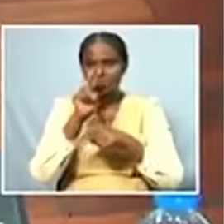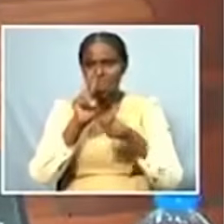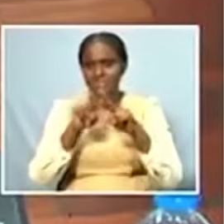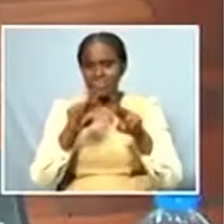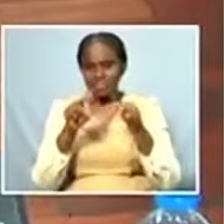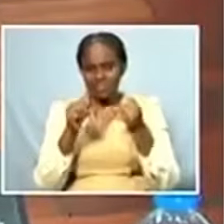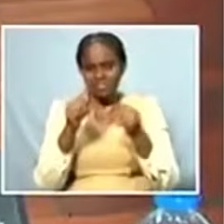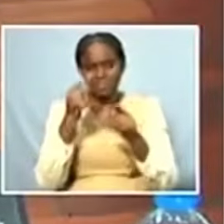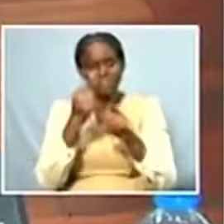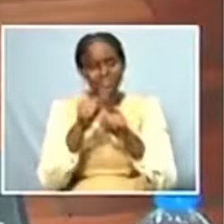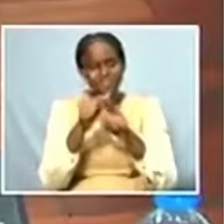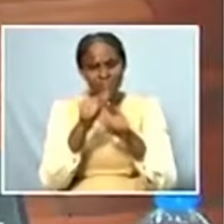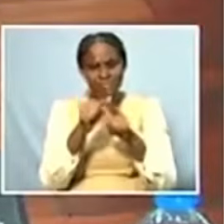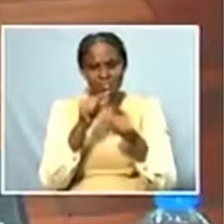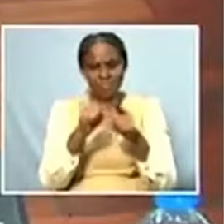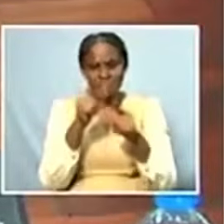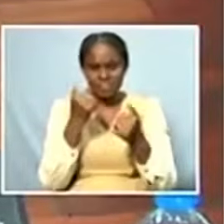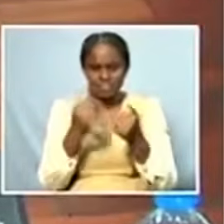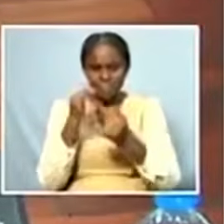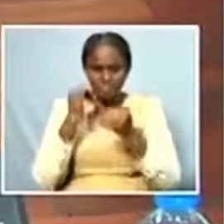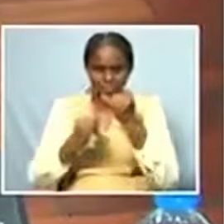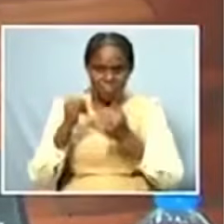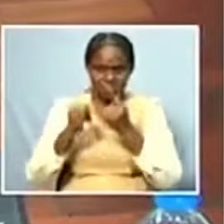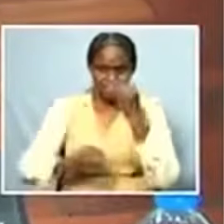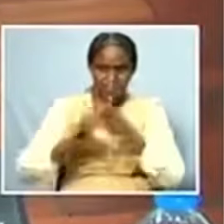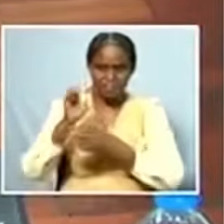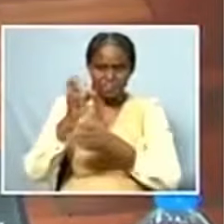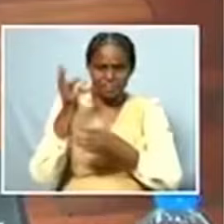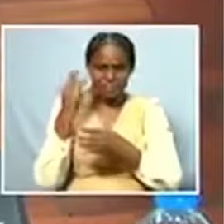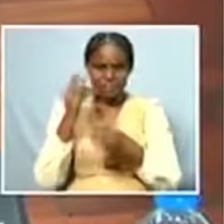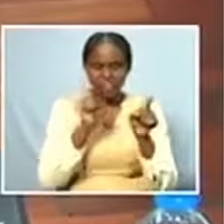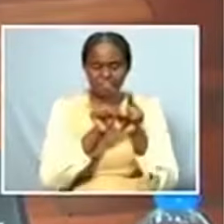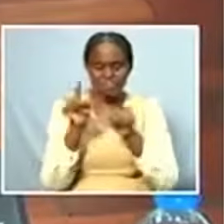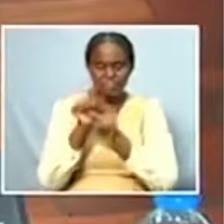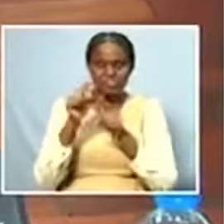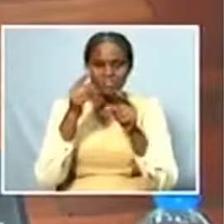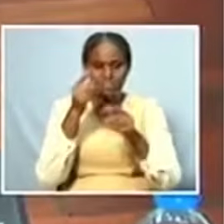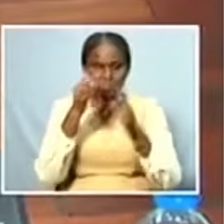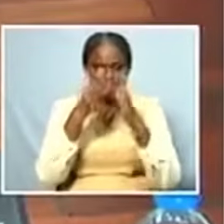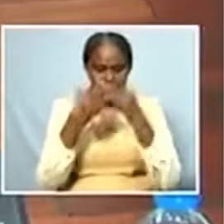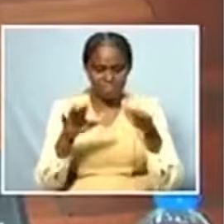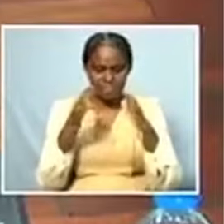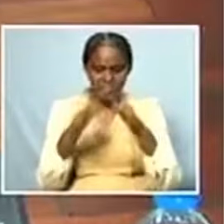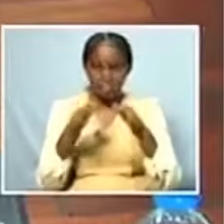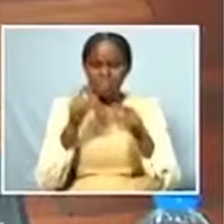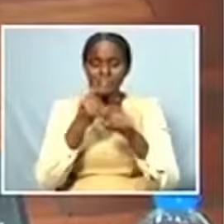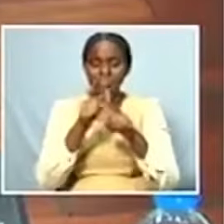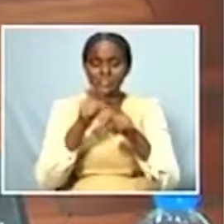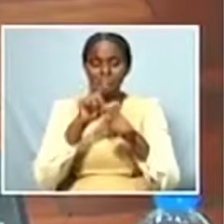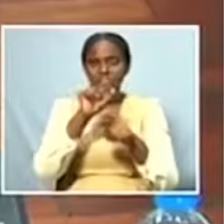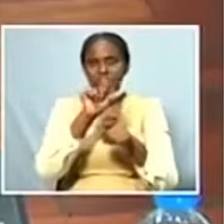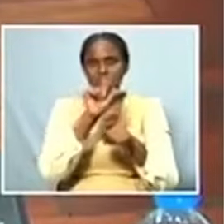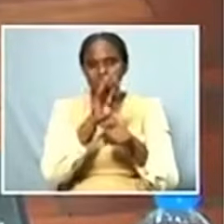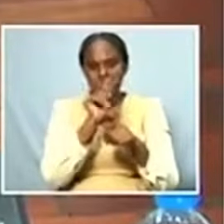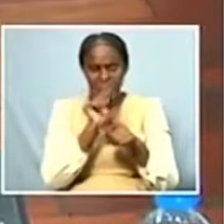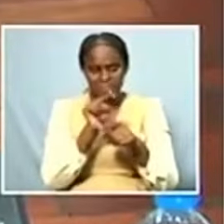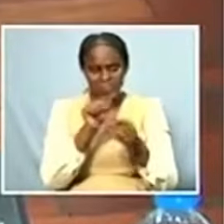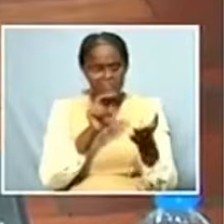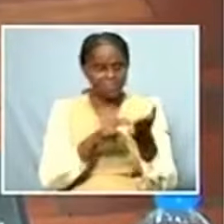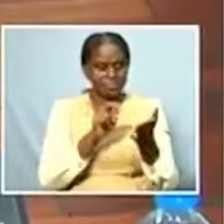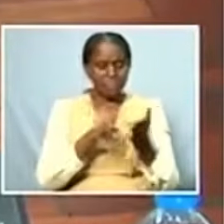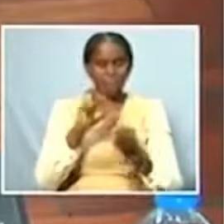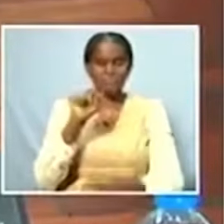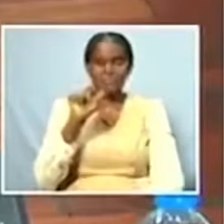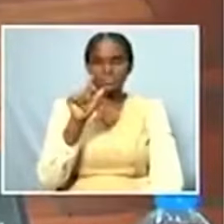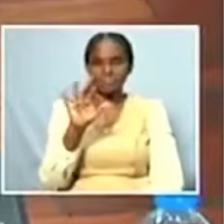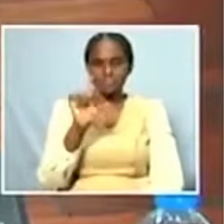is December. The expiry was also December 2024. This is November 2025.